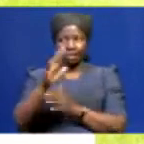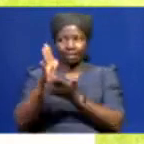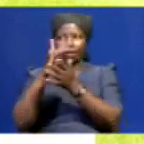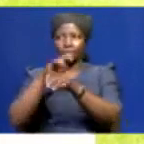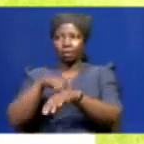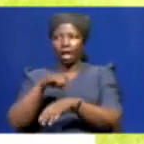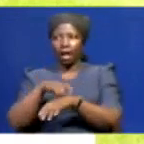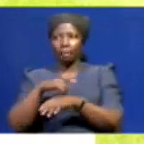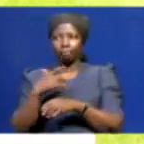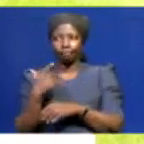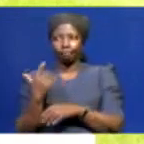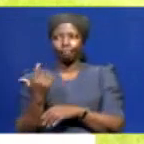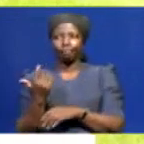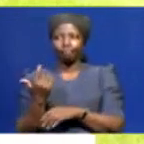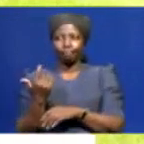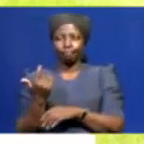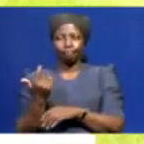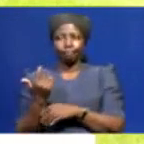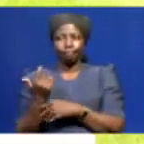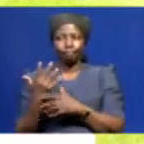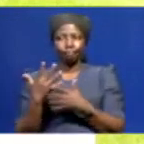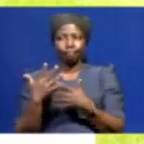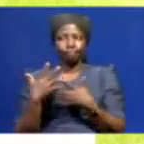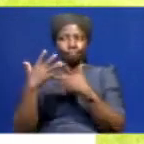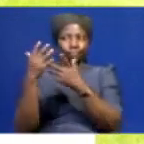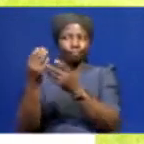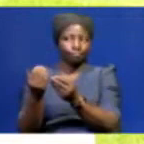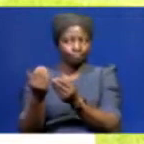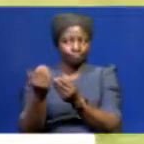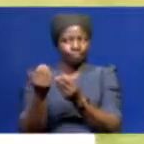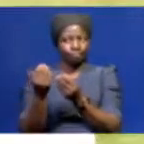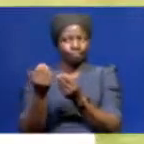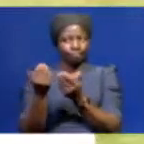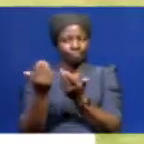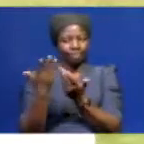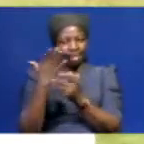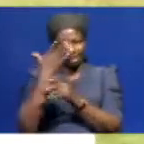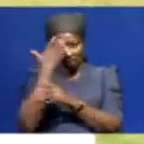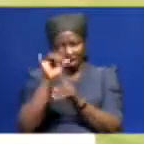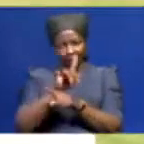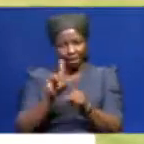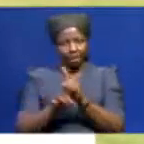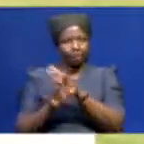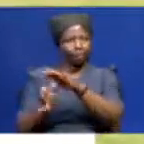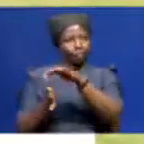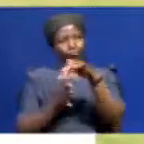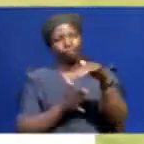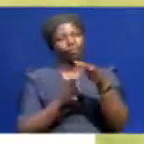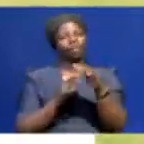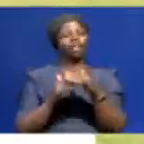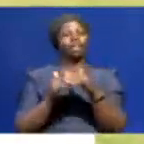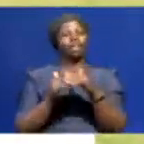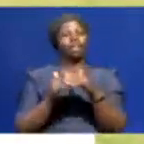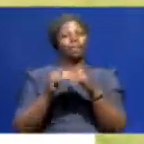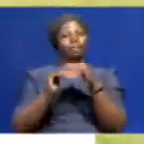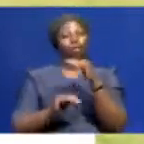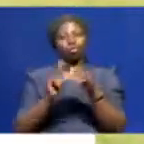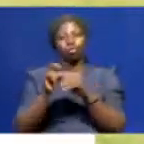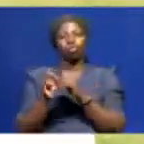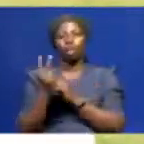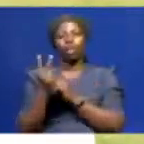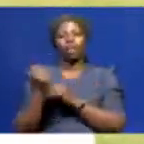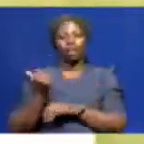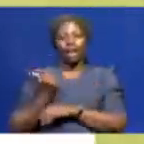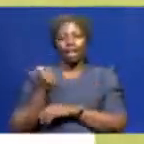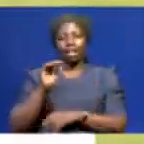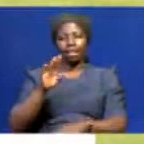Sometimes when I play bad and then I just go afterwards and play with my friends, I forget about everything. In the under 12 girls category, Belinda Wanjiru